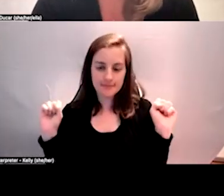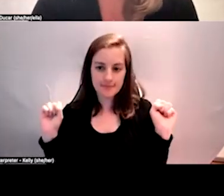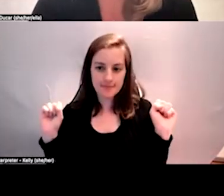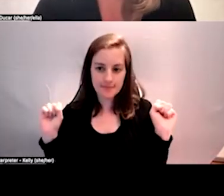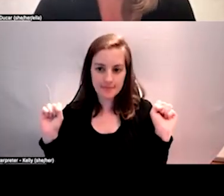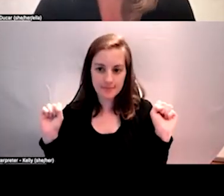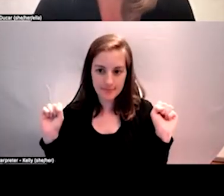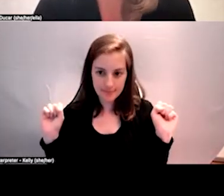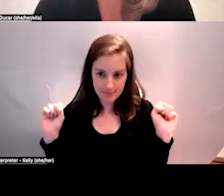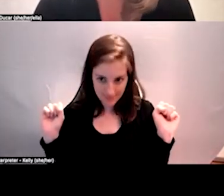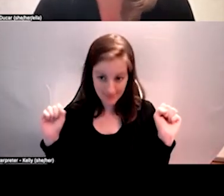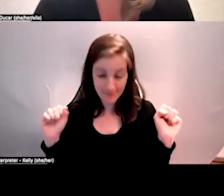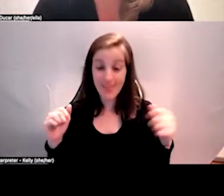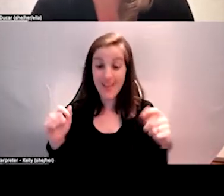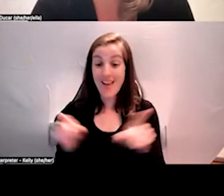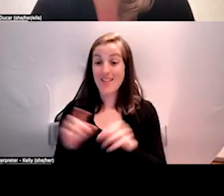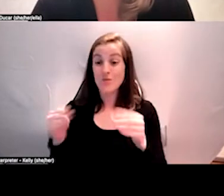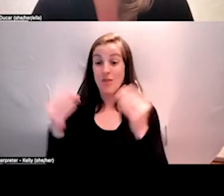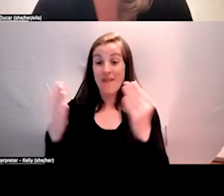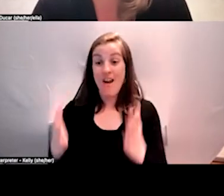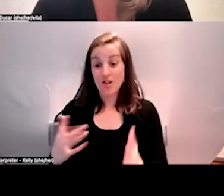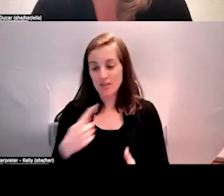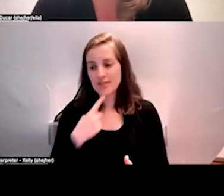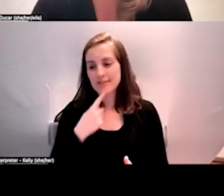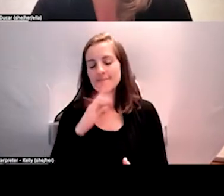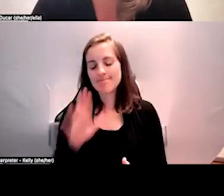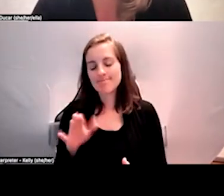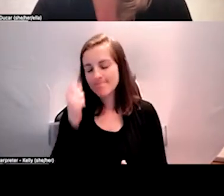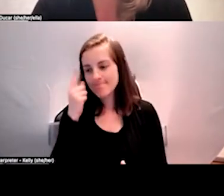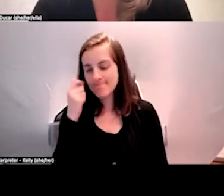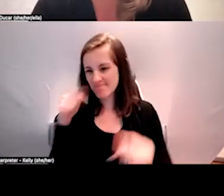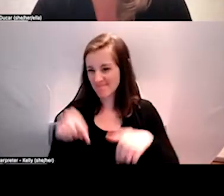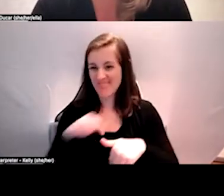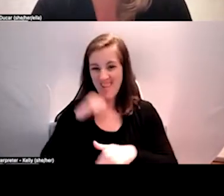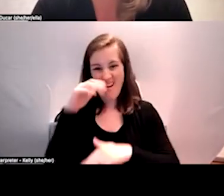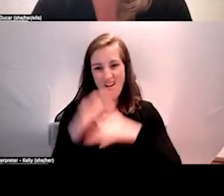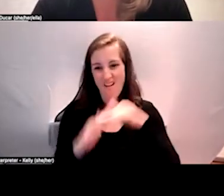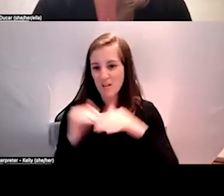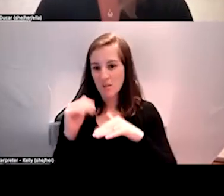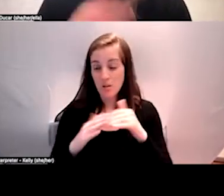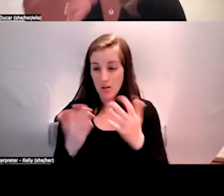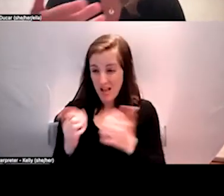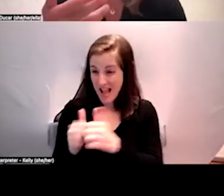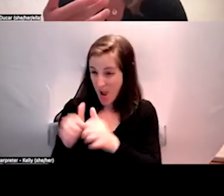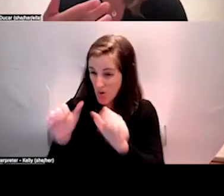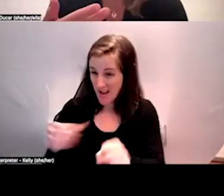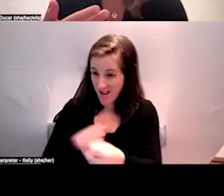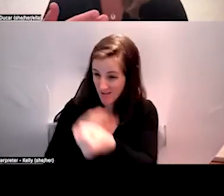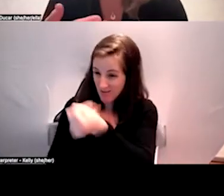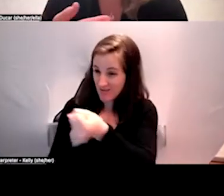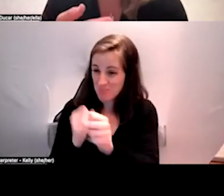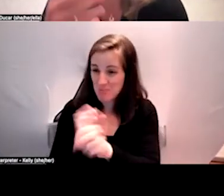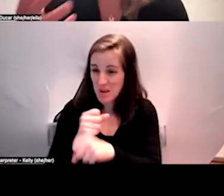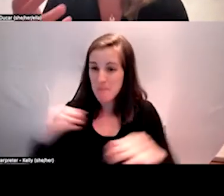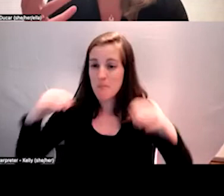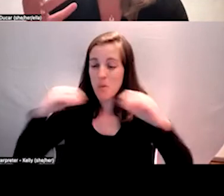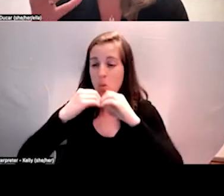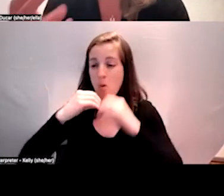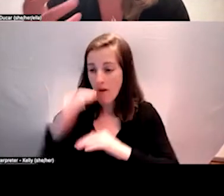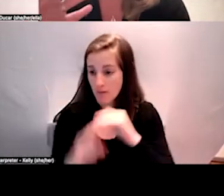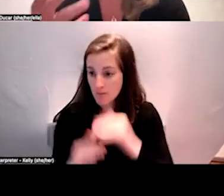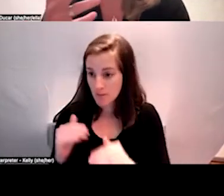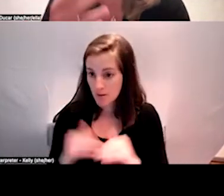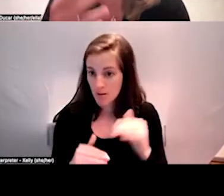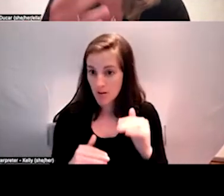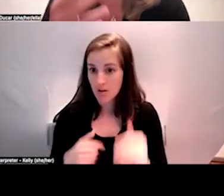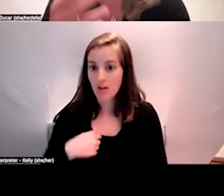that this is not a comfortable space. What can I do to make this more comfortable for you? I recognize that